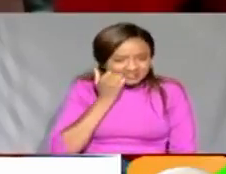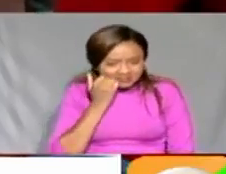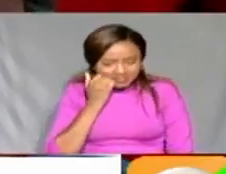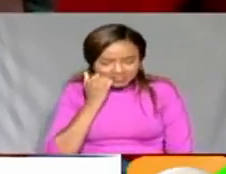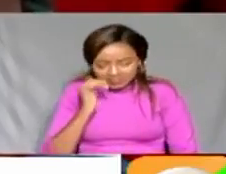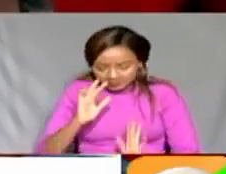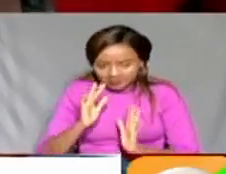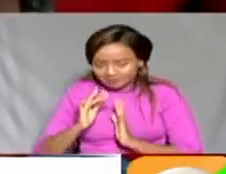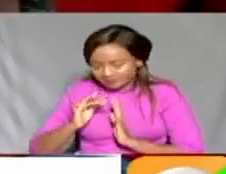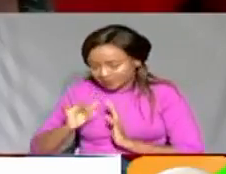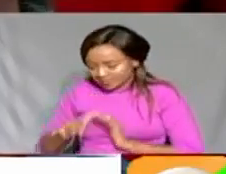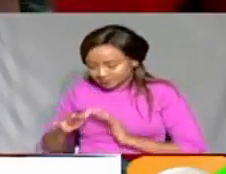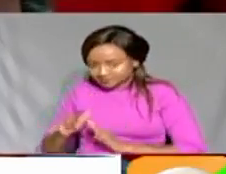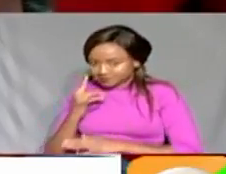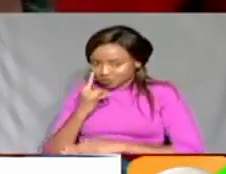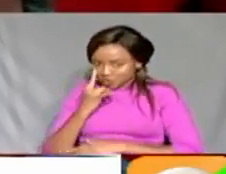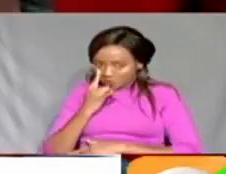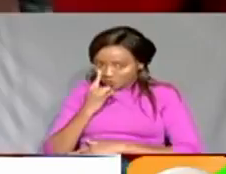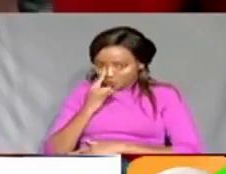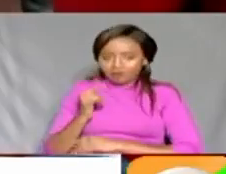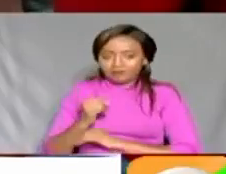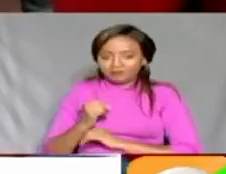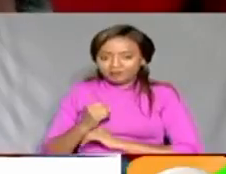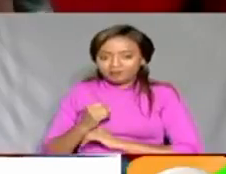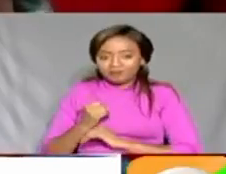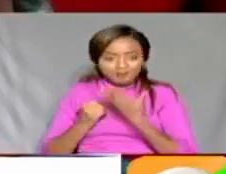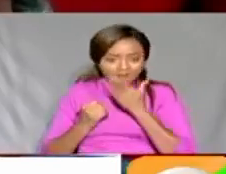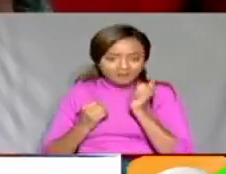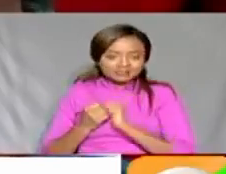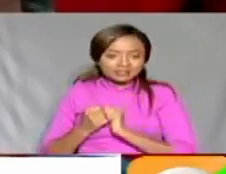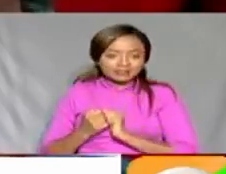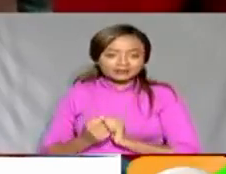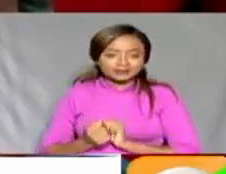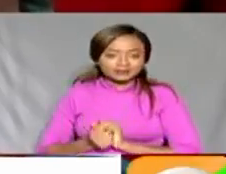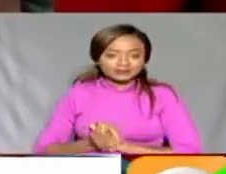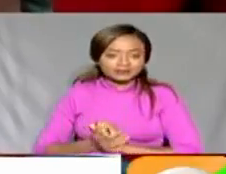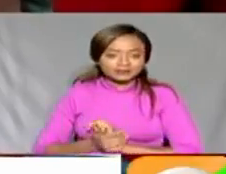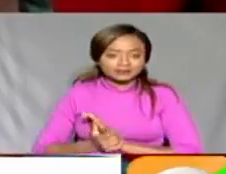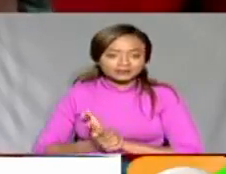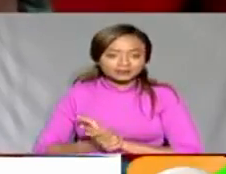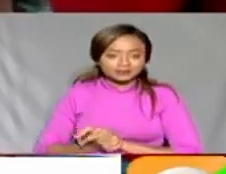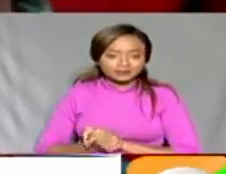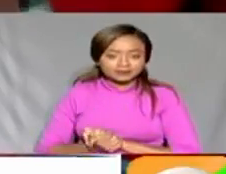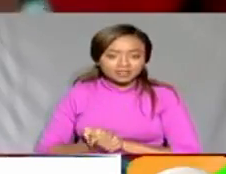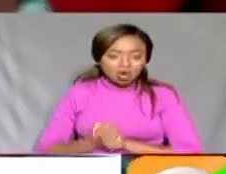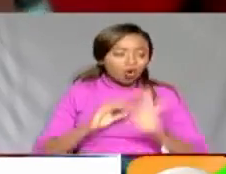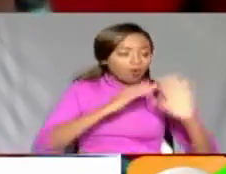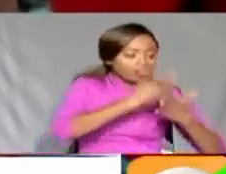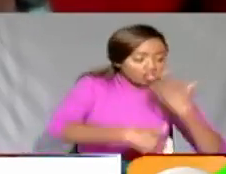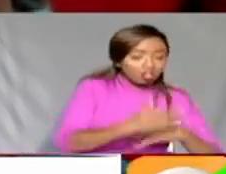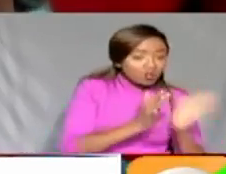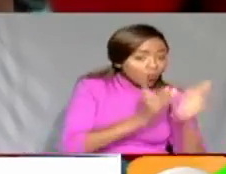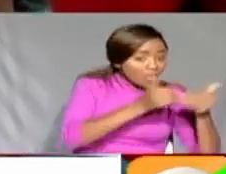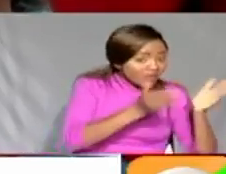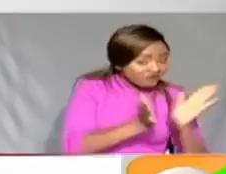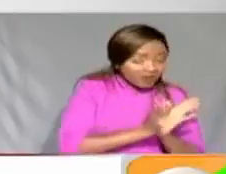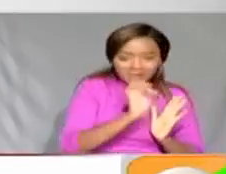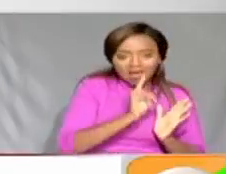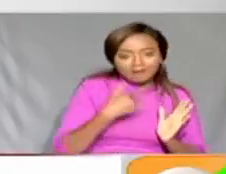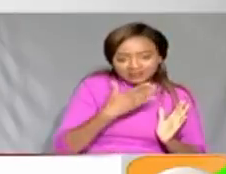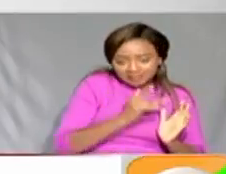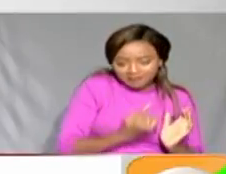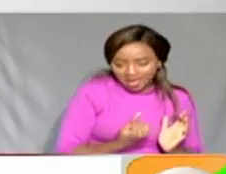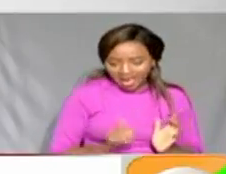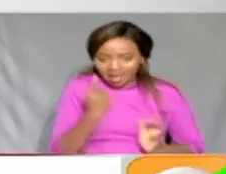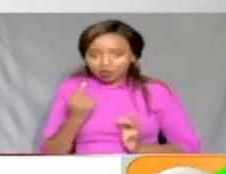self-isolate. They should remove themselves from their family, from the people they're staying with, if possible, in a different room.